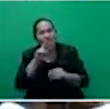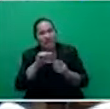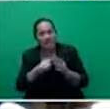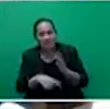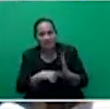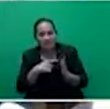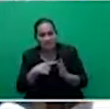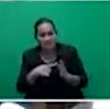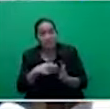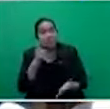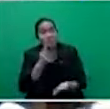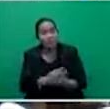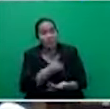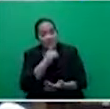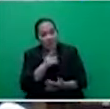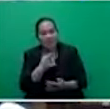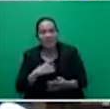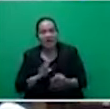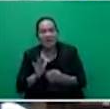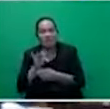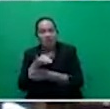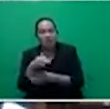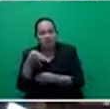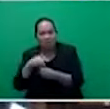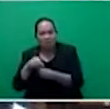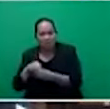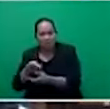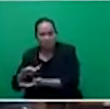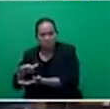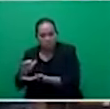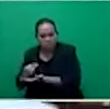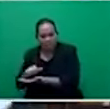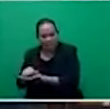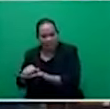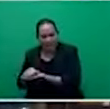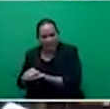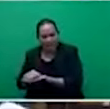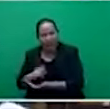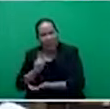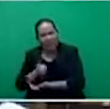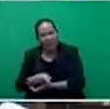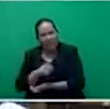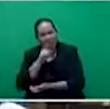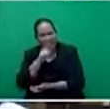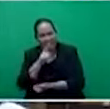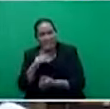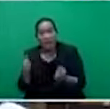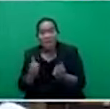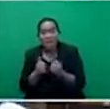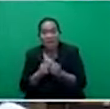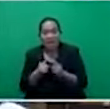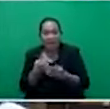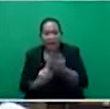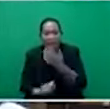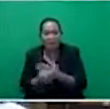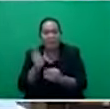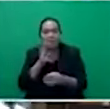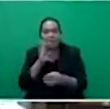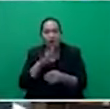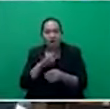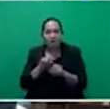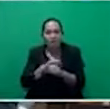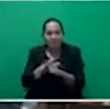Lankan crisis is more of a foreign reserves crisis and less of a debt crisis. They did many things before the pandemic. One of the ministers decided to, Mr.